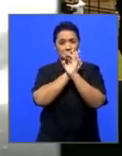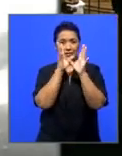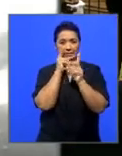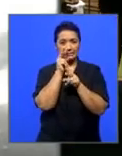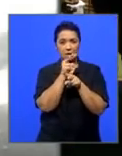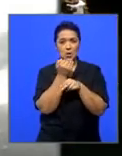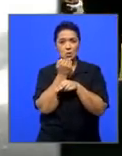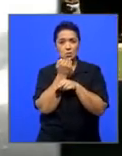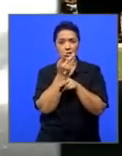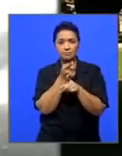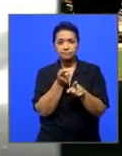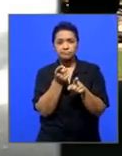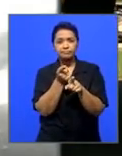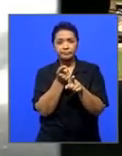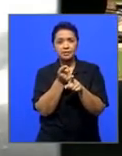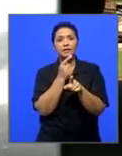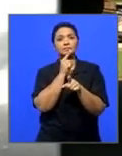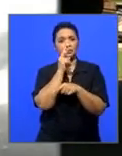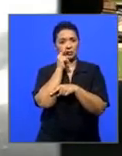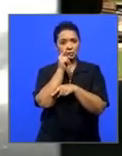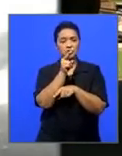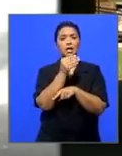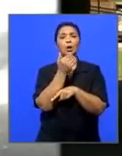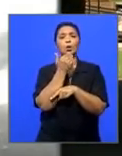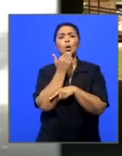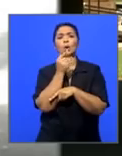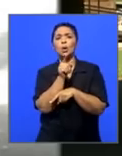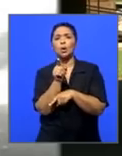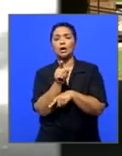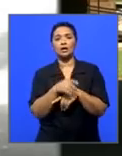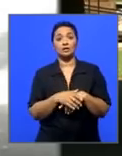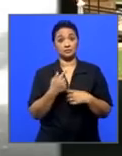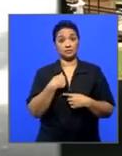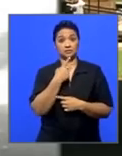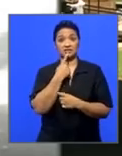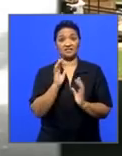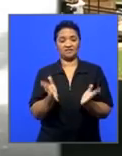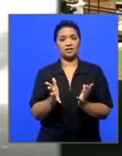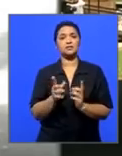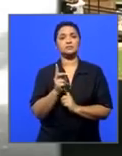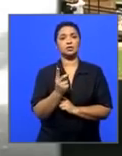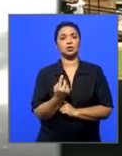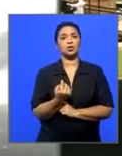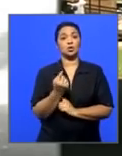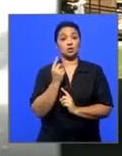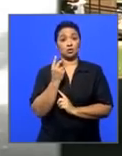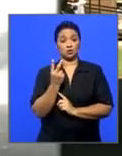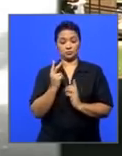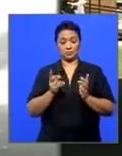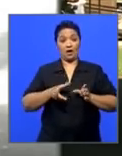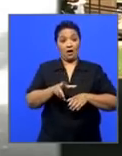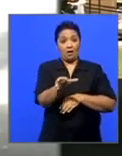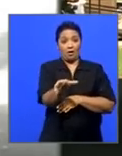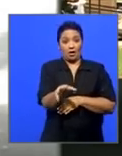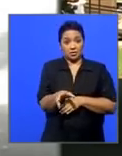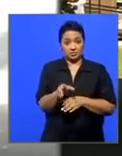the individuals are, you'll be able to see some of these world leaders. Now, as we have said, they form two lines on either side